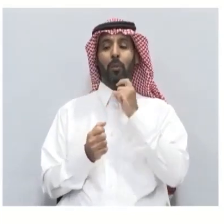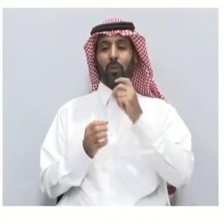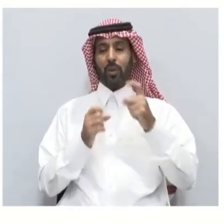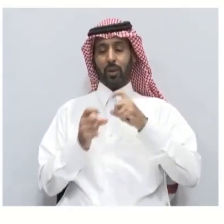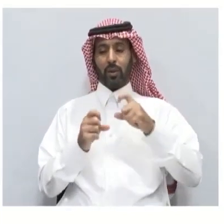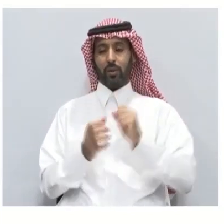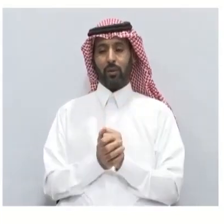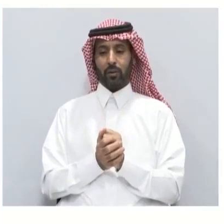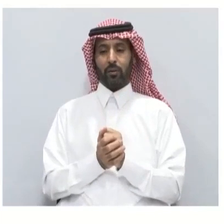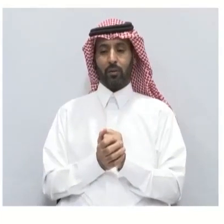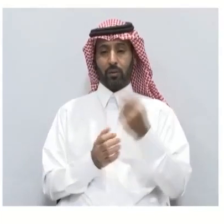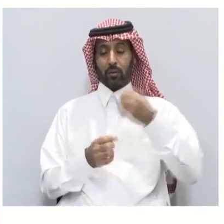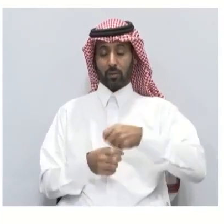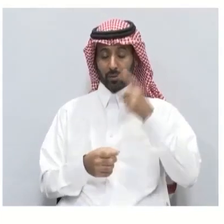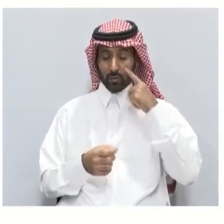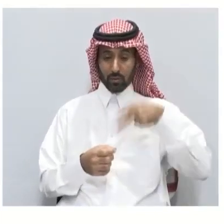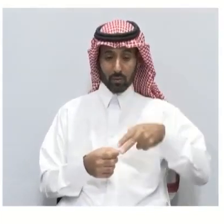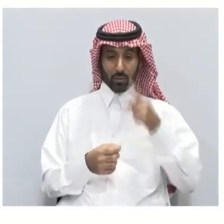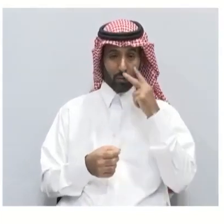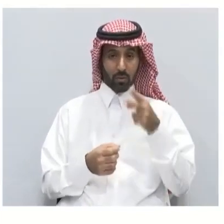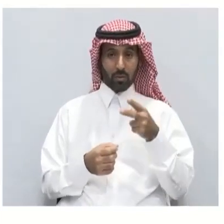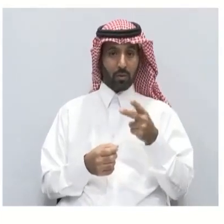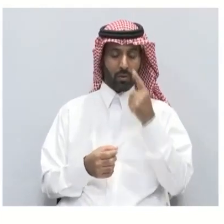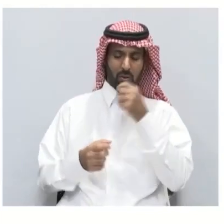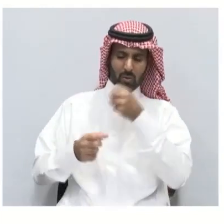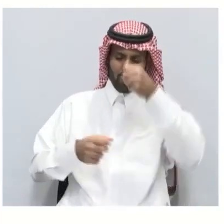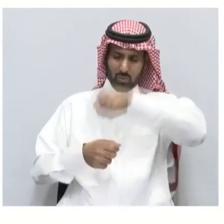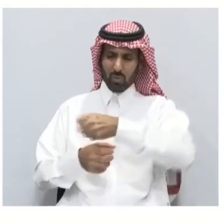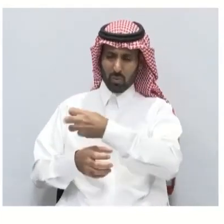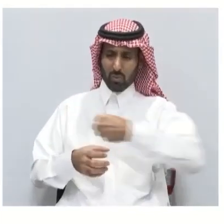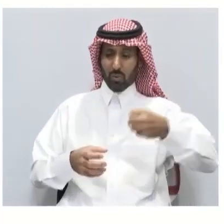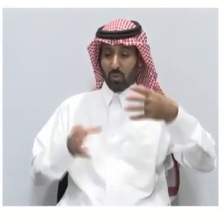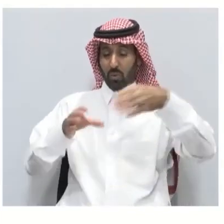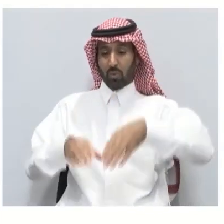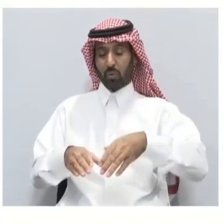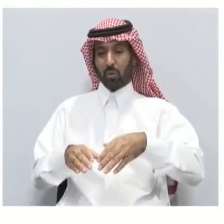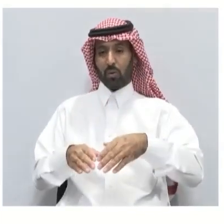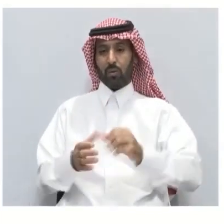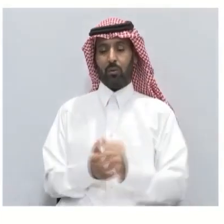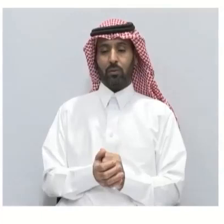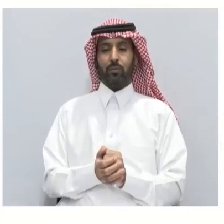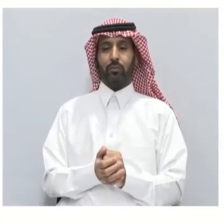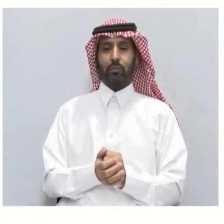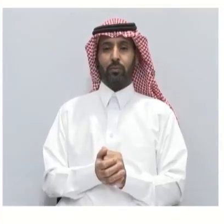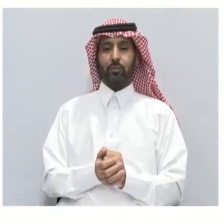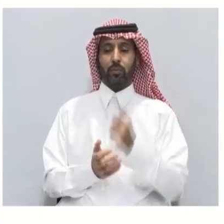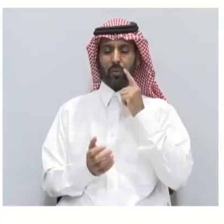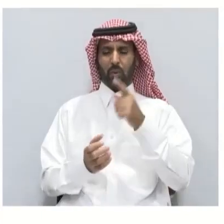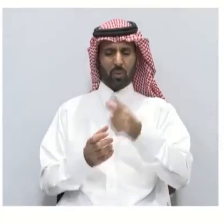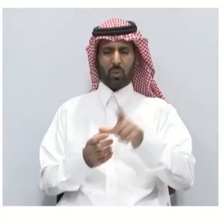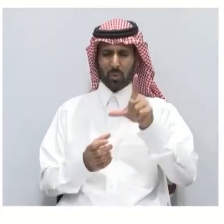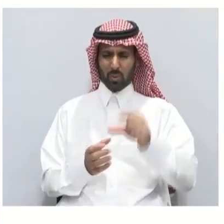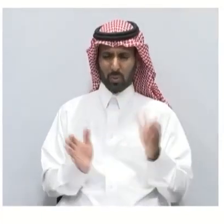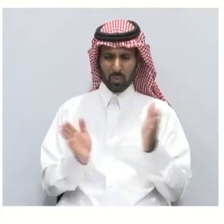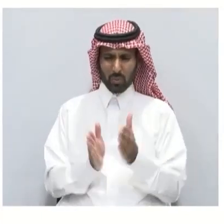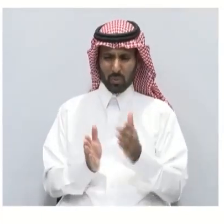inside. However, the robbers encountered a problem when they tried to transfer the money to their getaway car. The car the robbers had